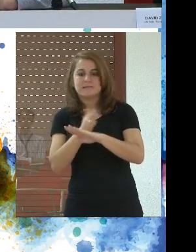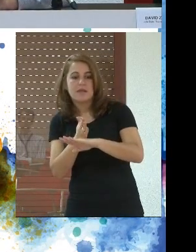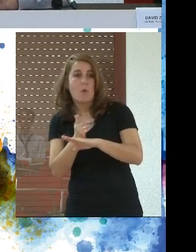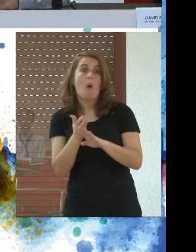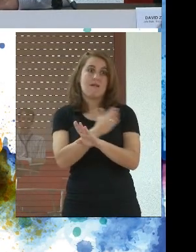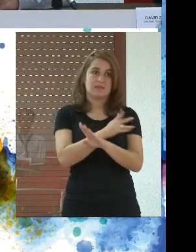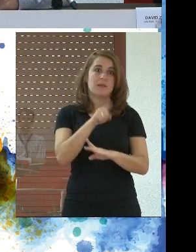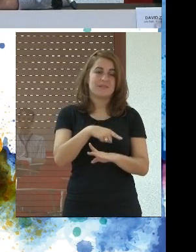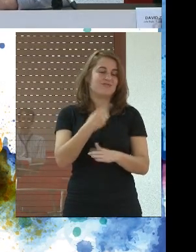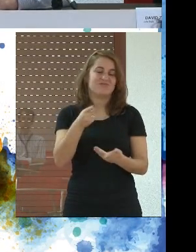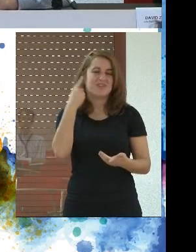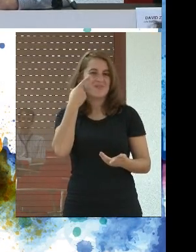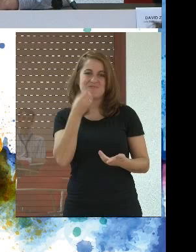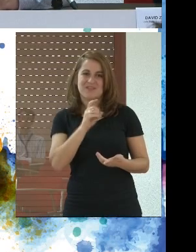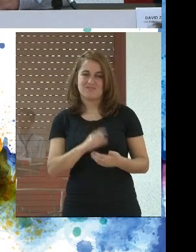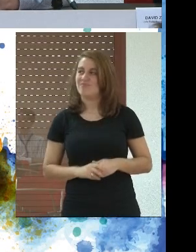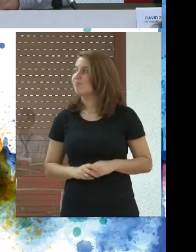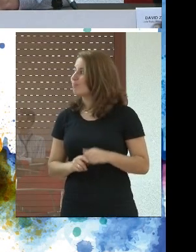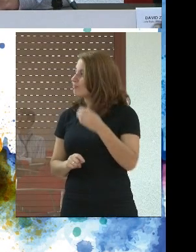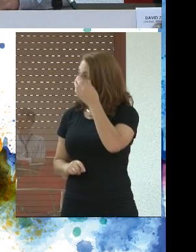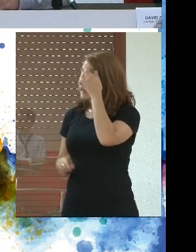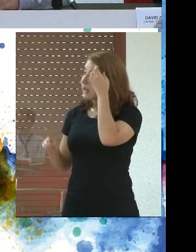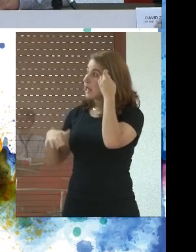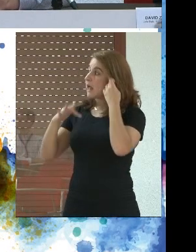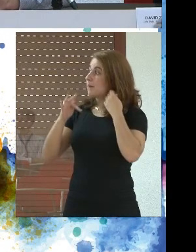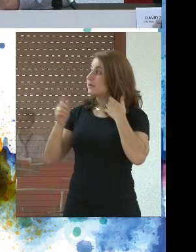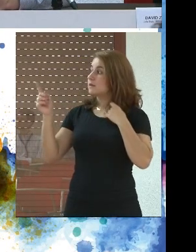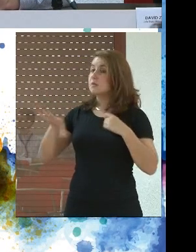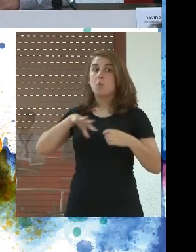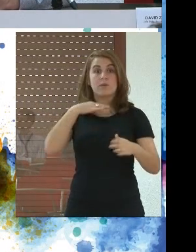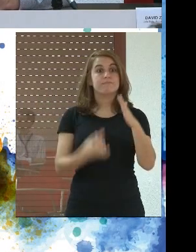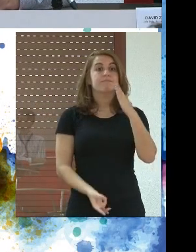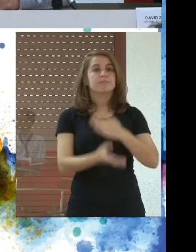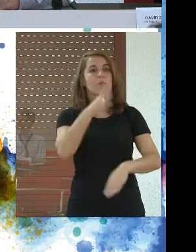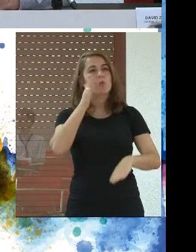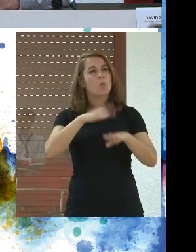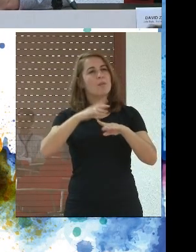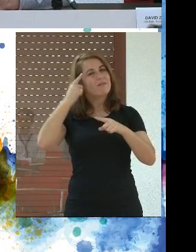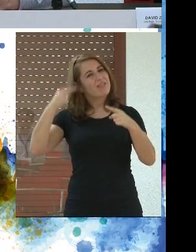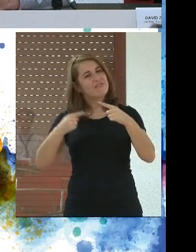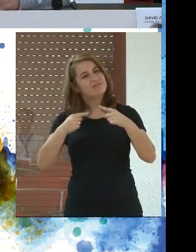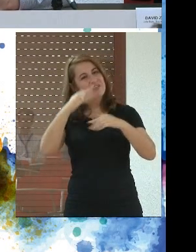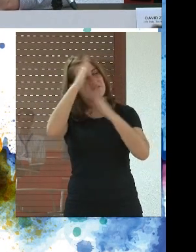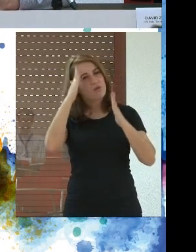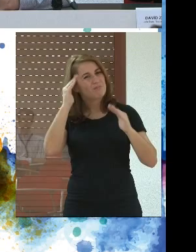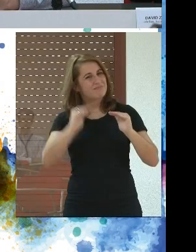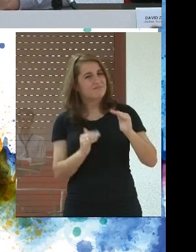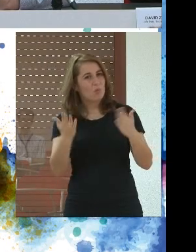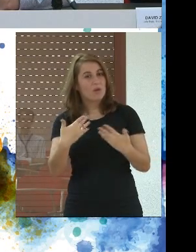takes place too late, and it's not properly identified. This could be caused by attention